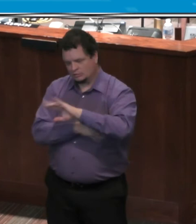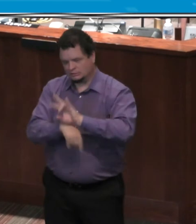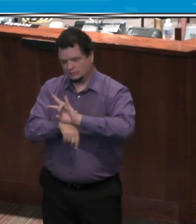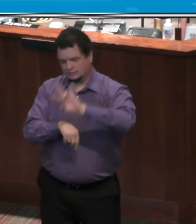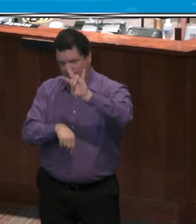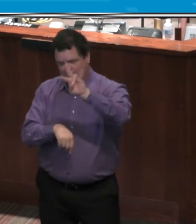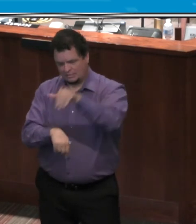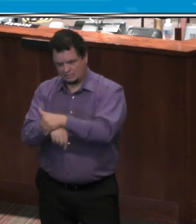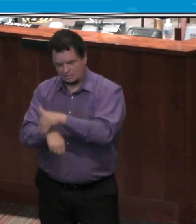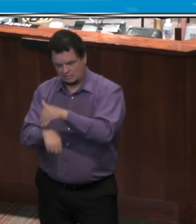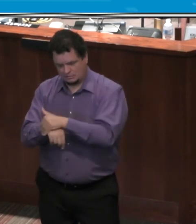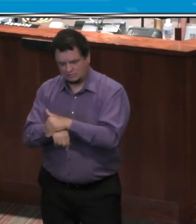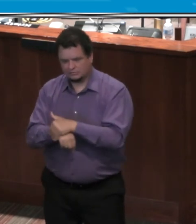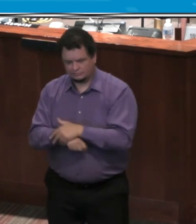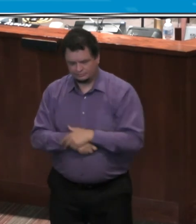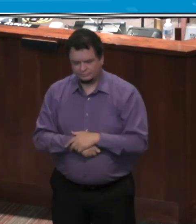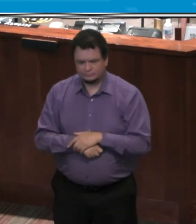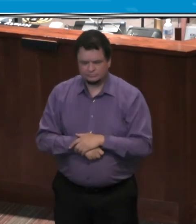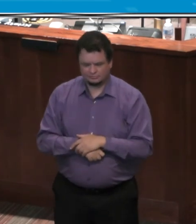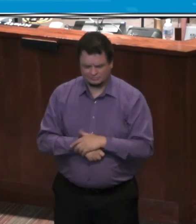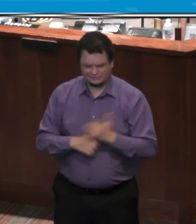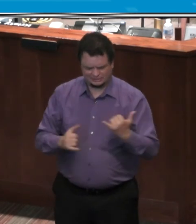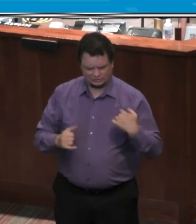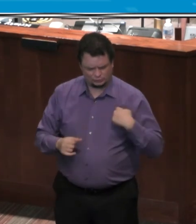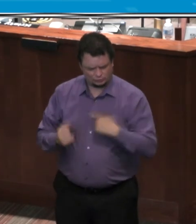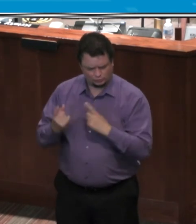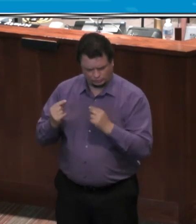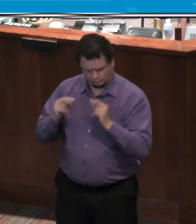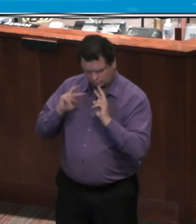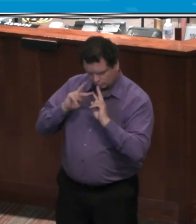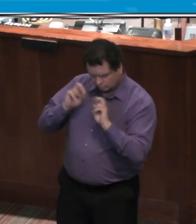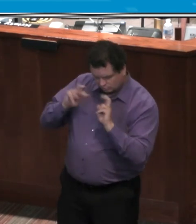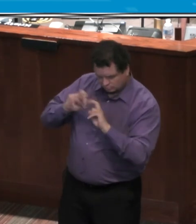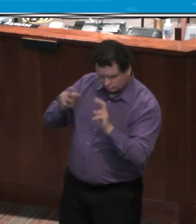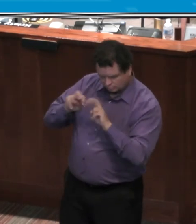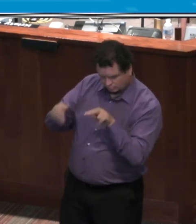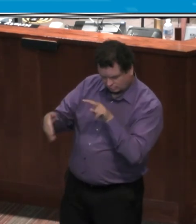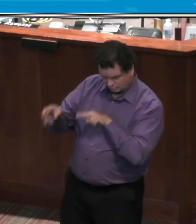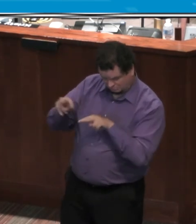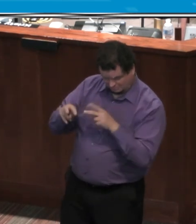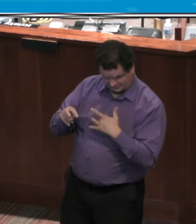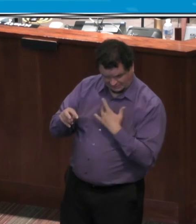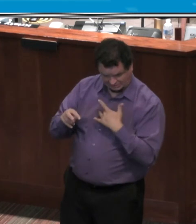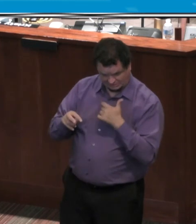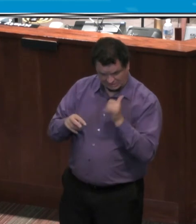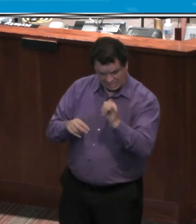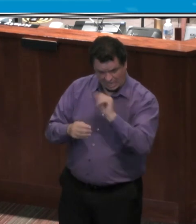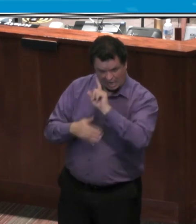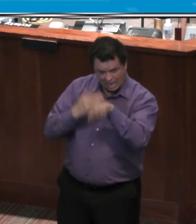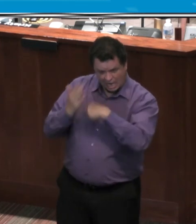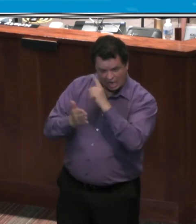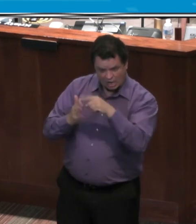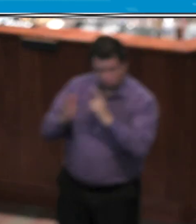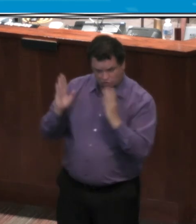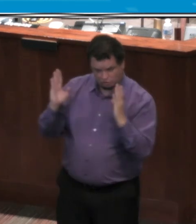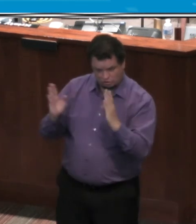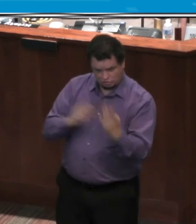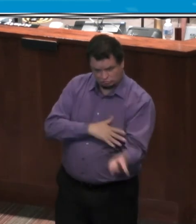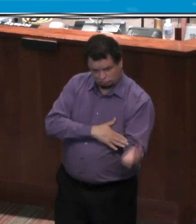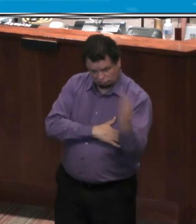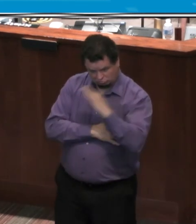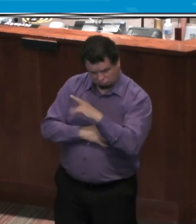in whether those hours are working for our community. And and we will be also looking